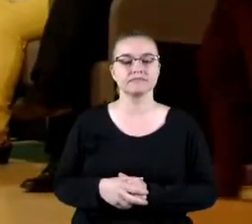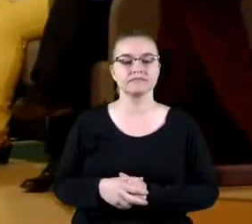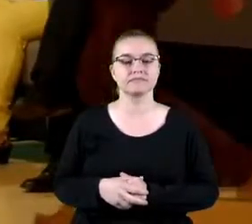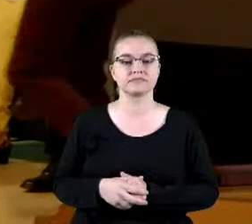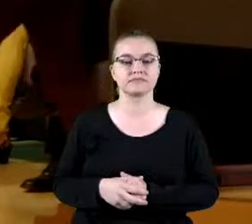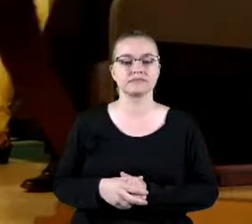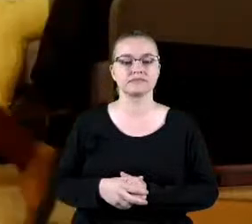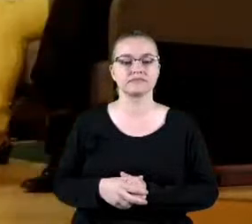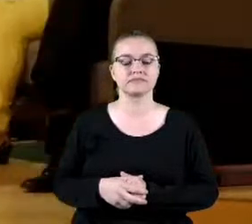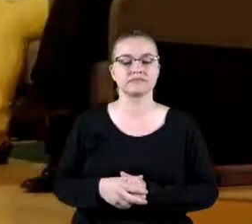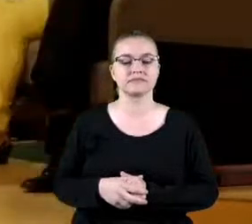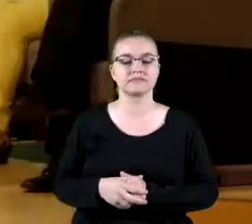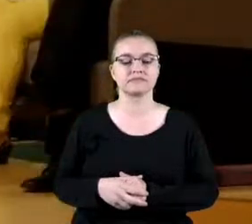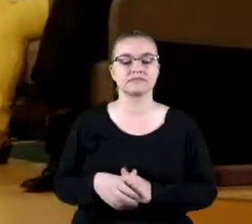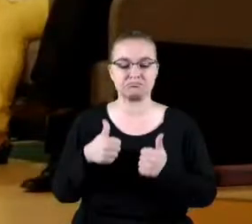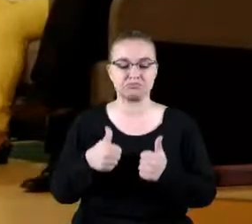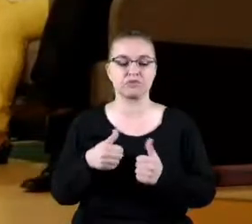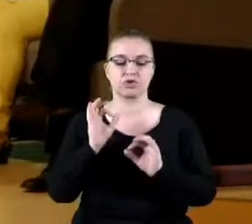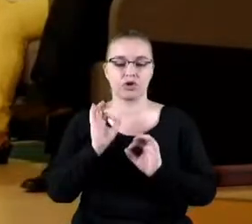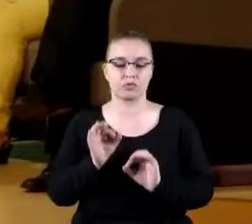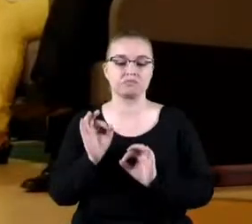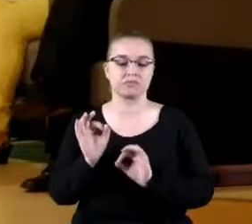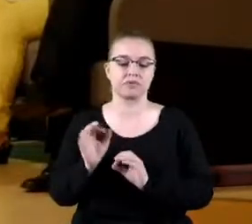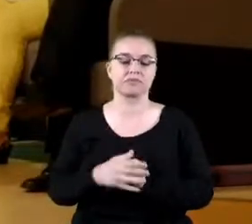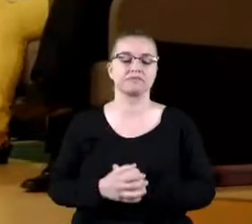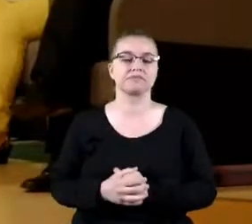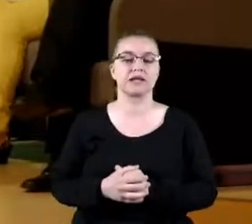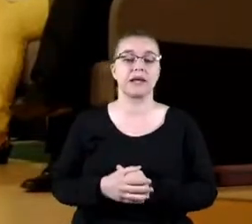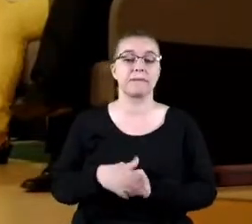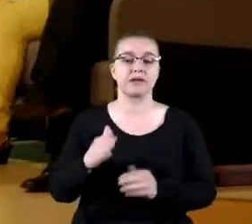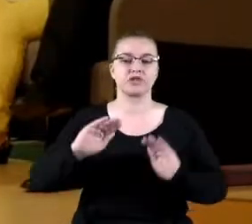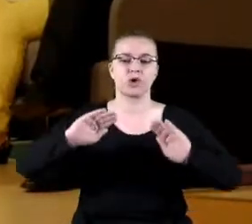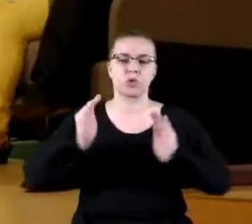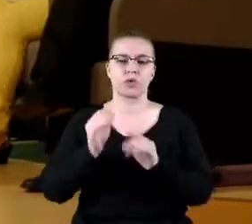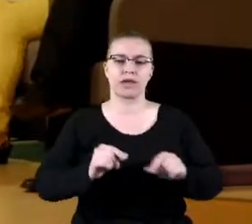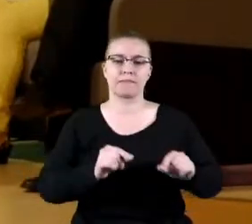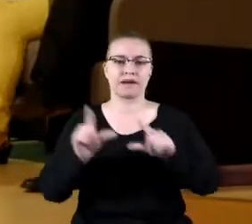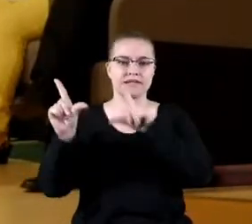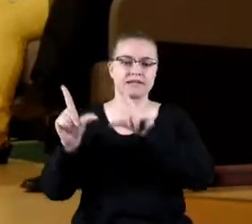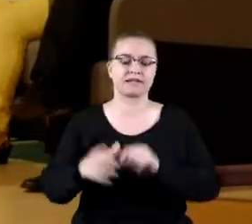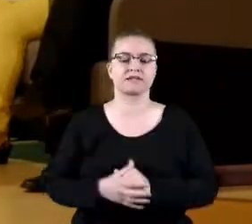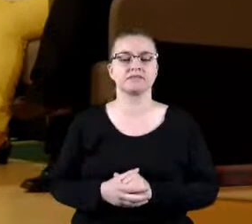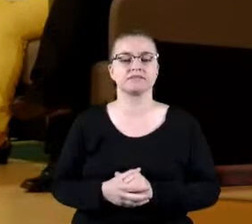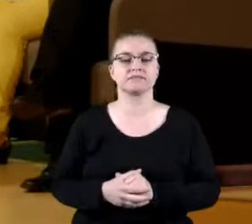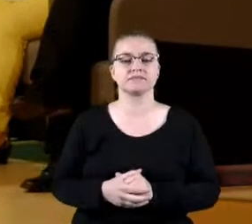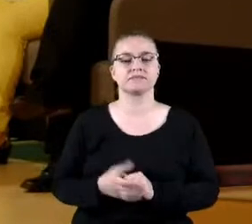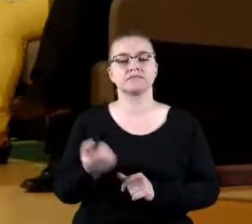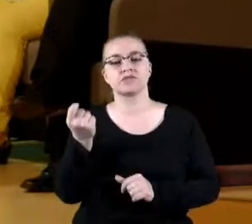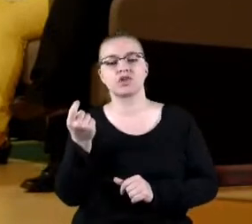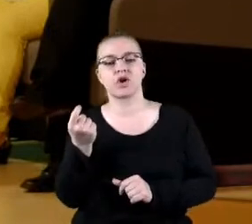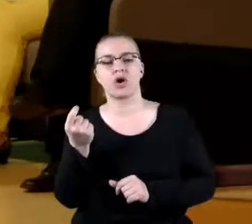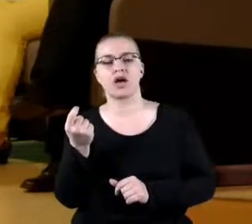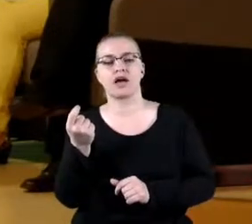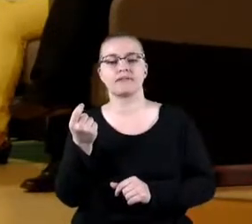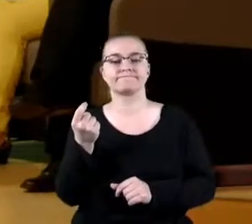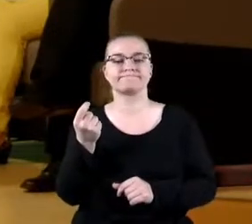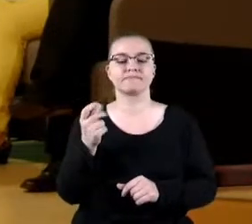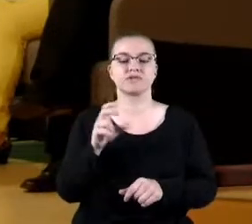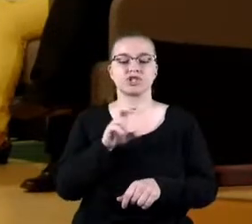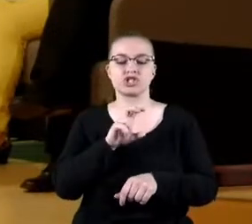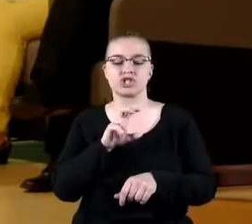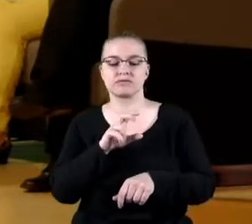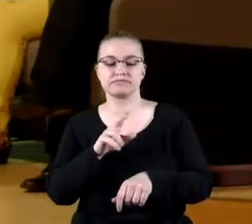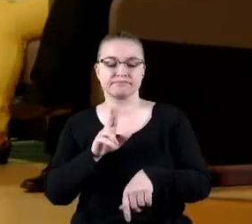Yes. Well, it's fine. We will have a short presentation. We're running a bit over time, as you probably have noticed. So please, if we can stick to